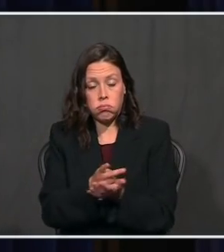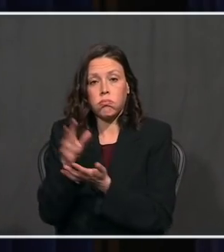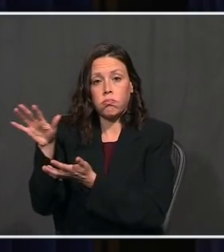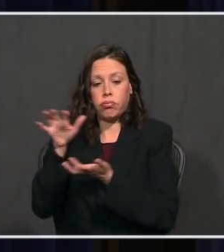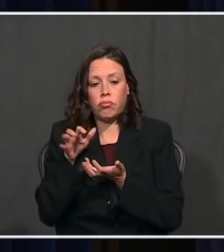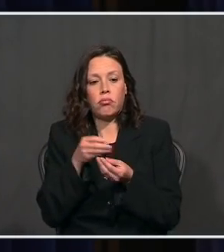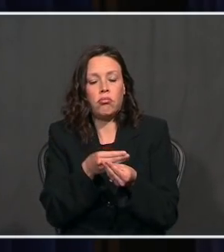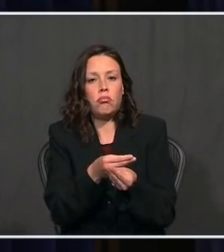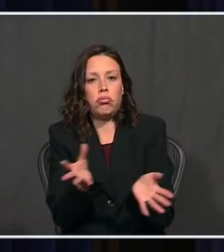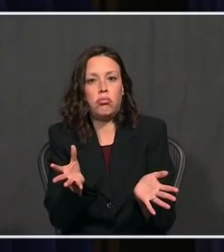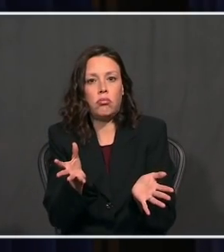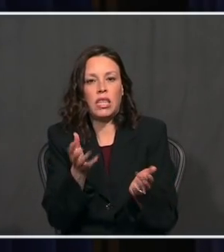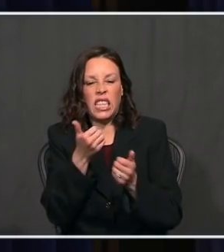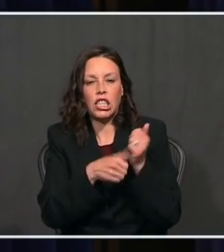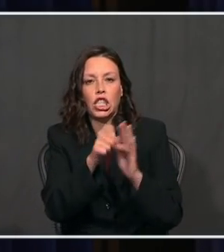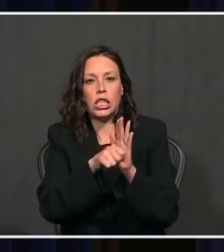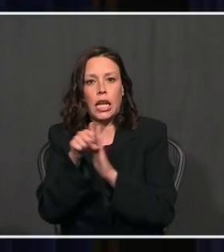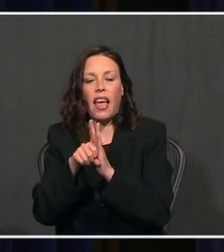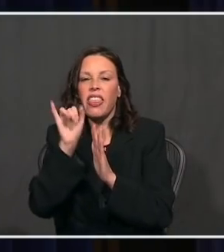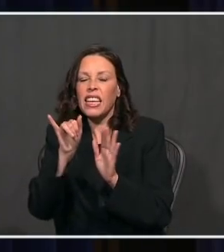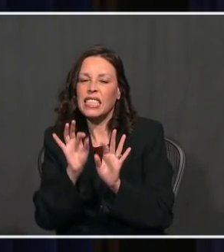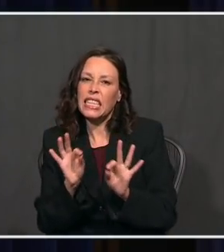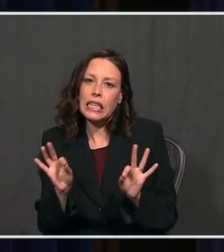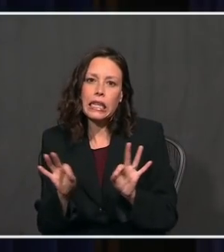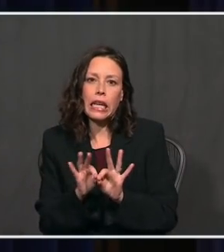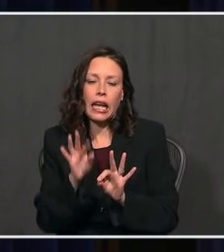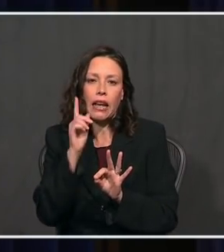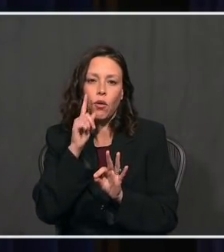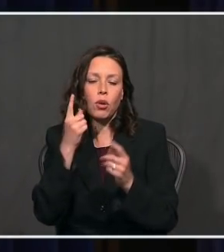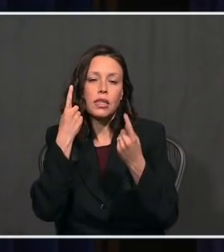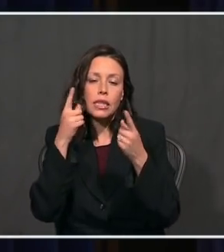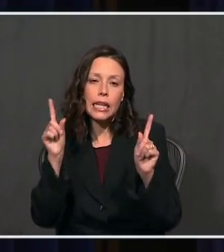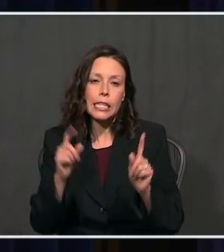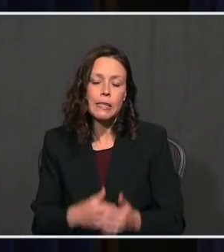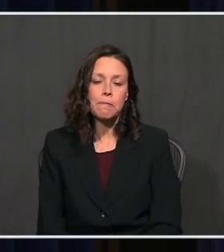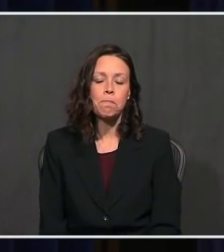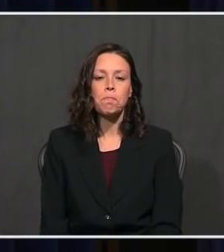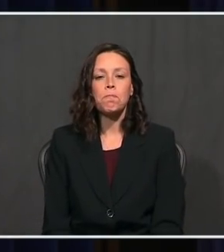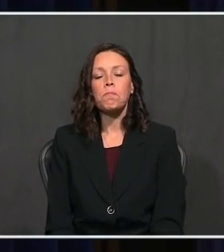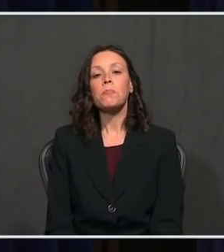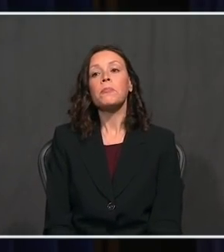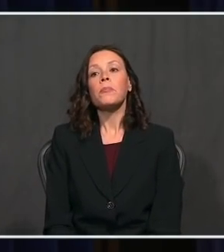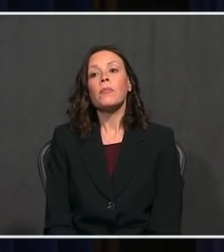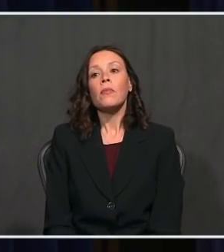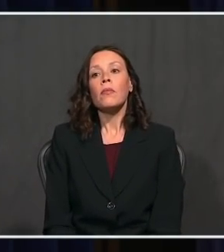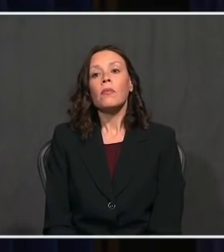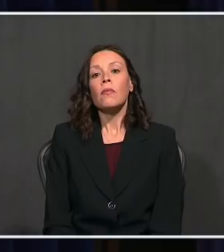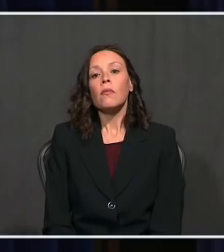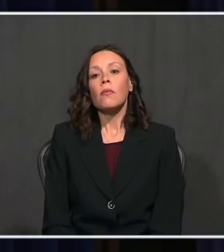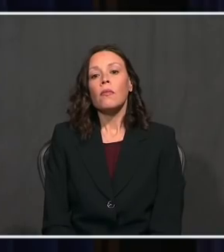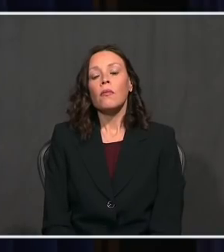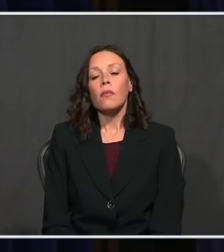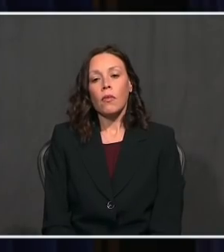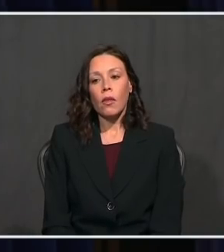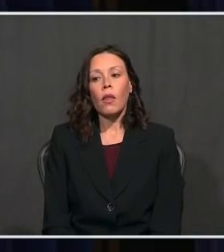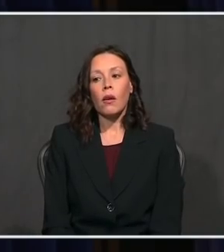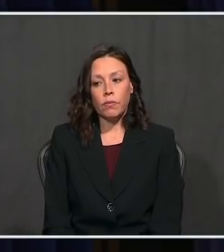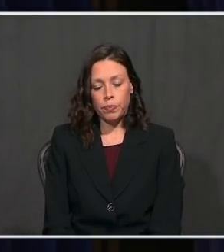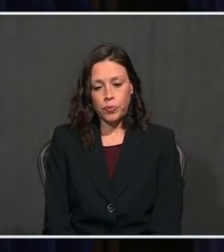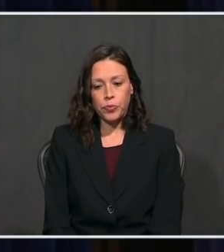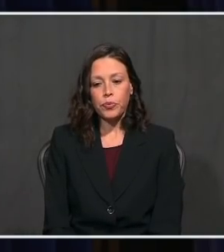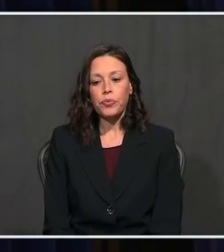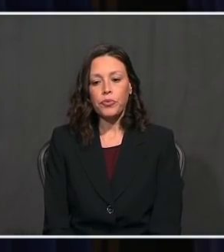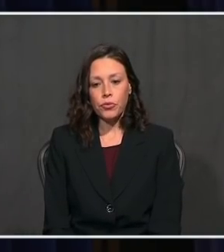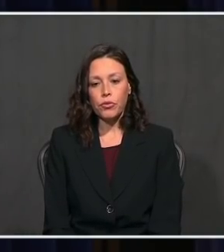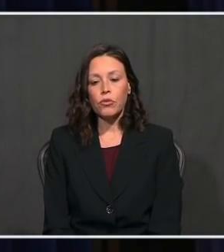the vaccine's going to, key to our success. So now we have EUA, we have the